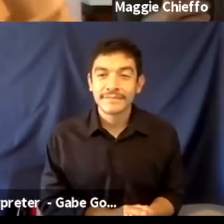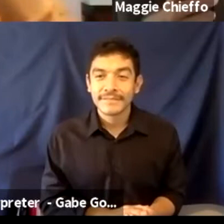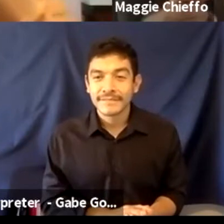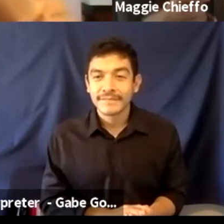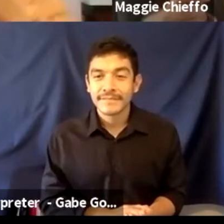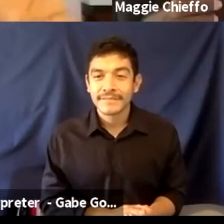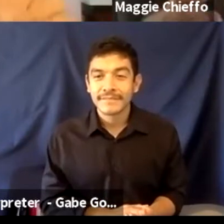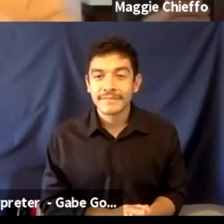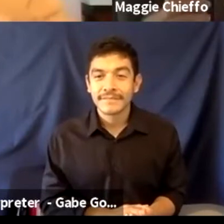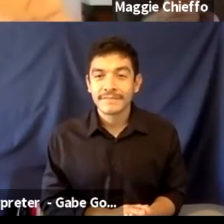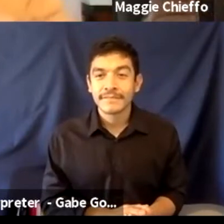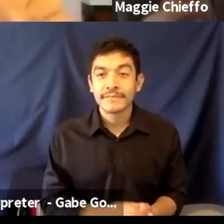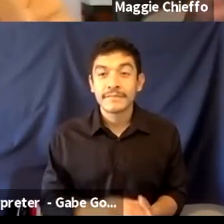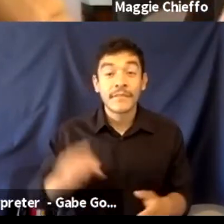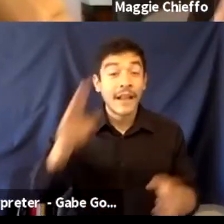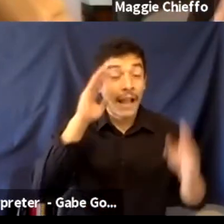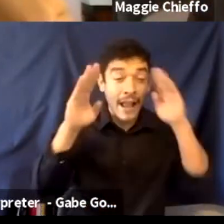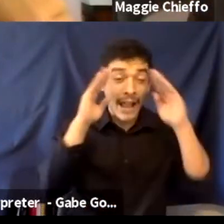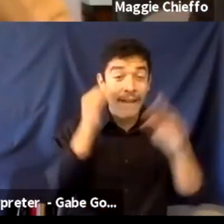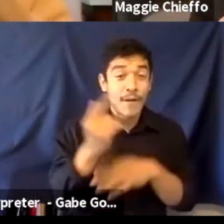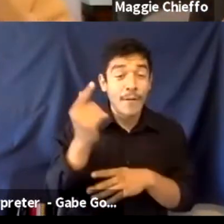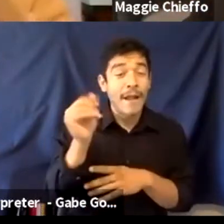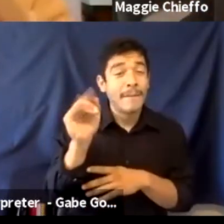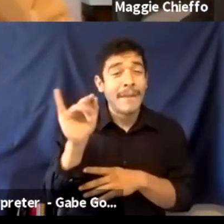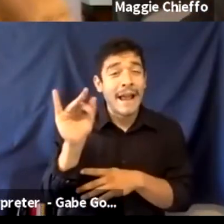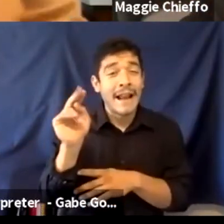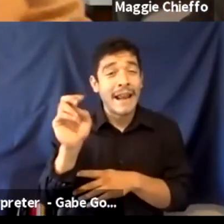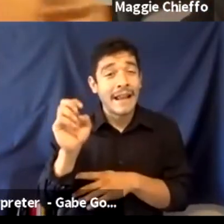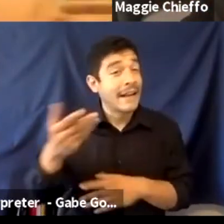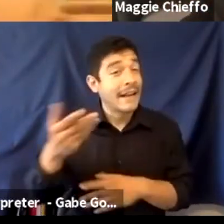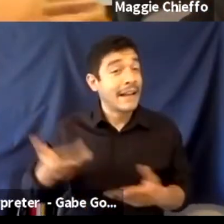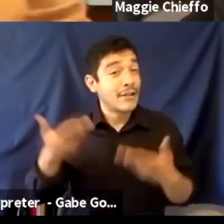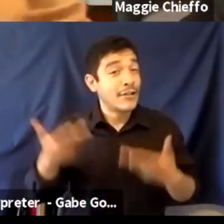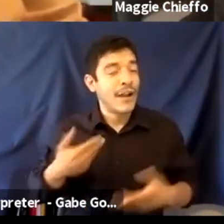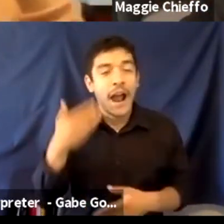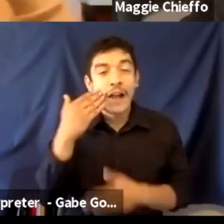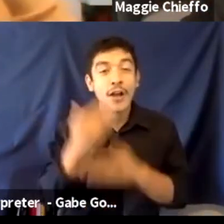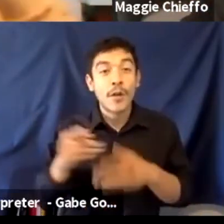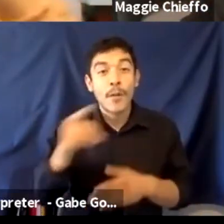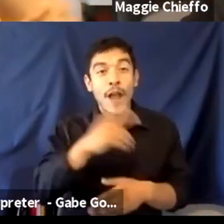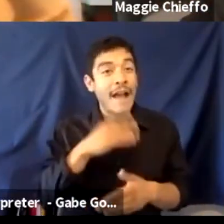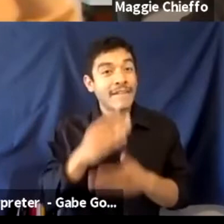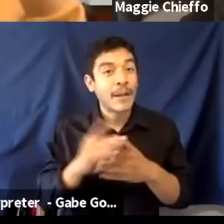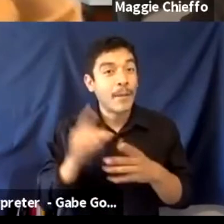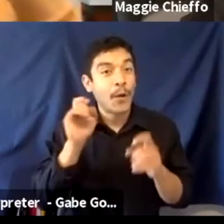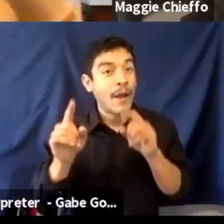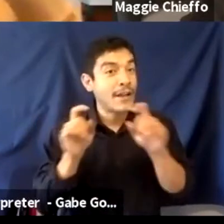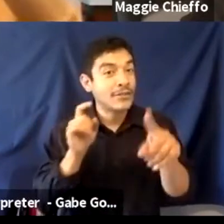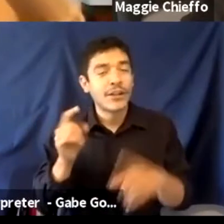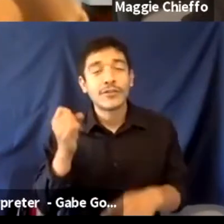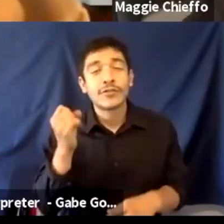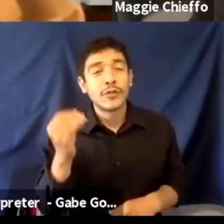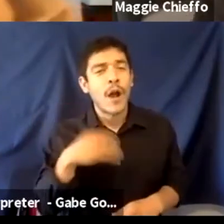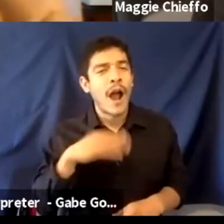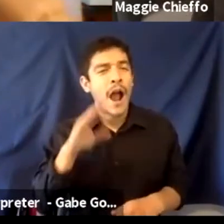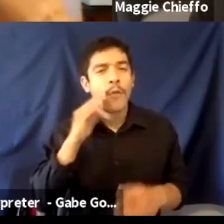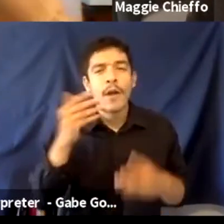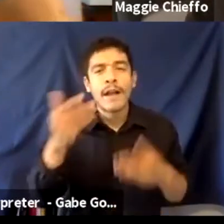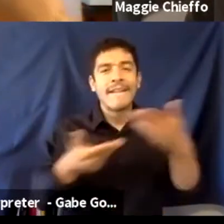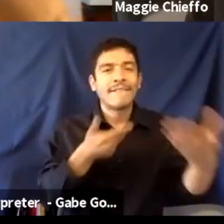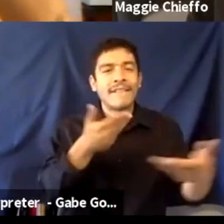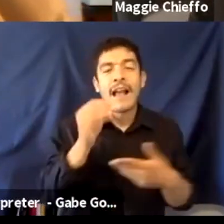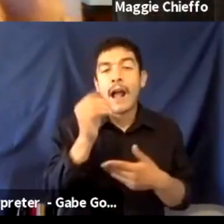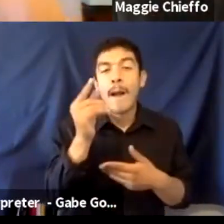So hi, everybody. Madeline here. We know a lot of you have some questions. So I'm going to invite